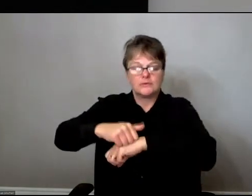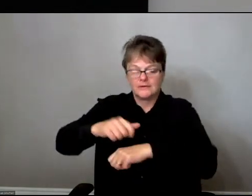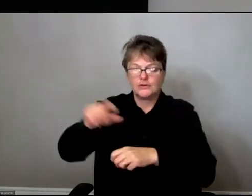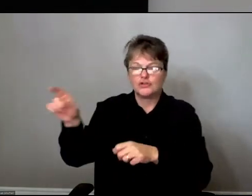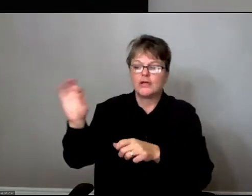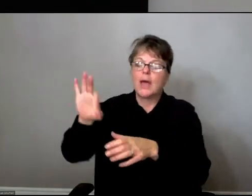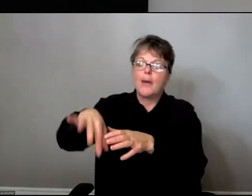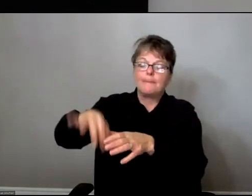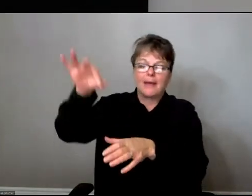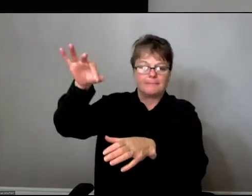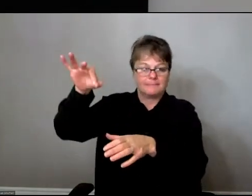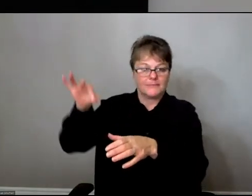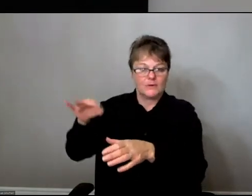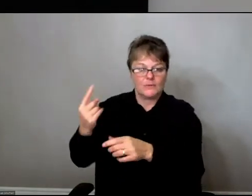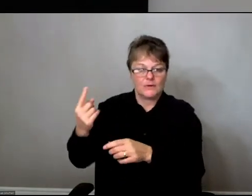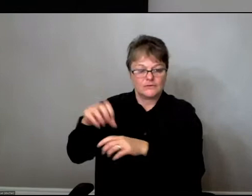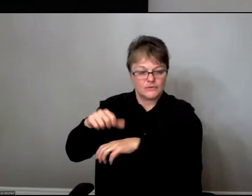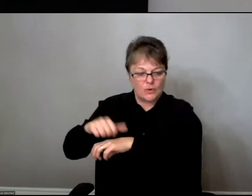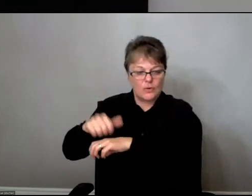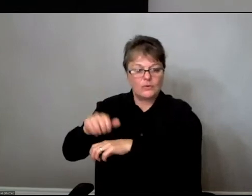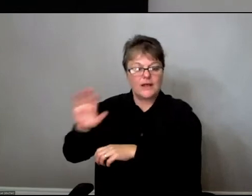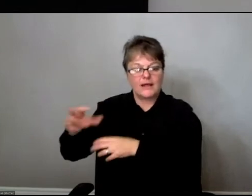stone.